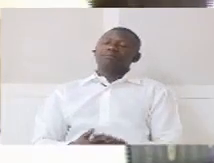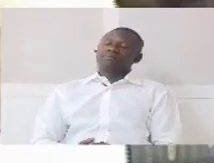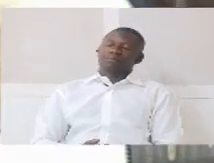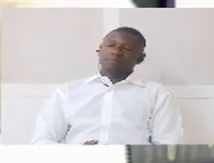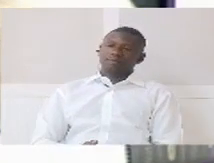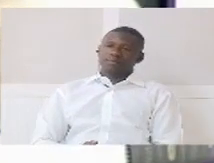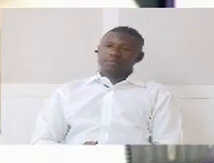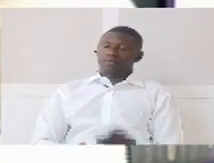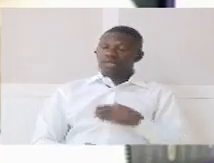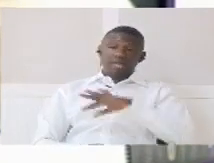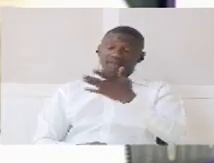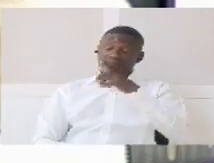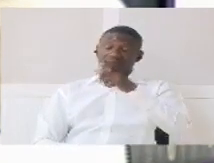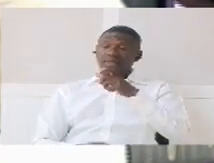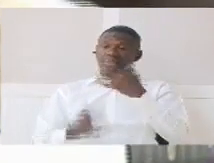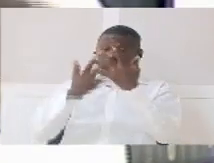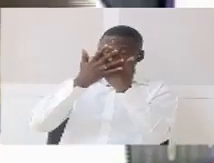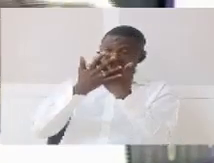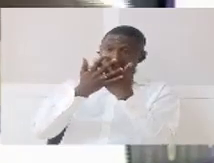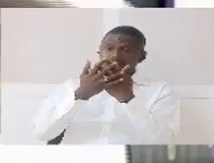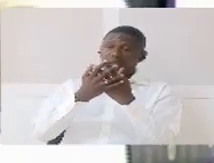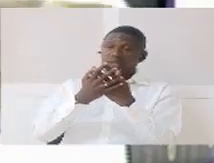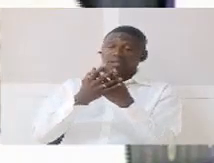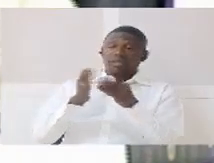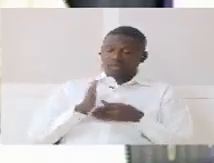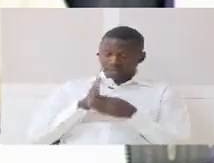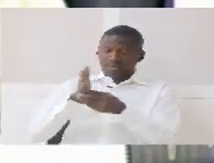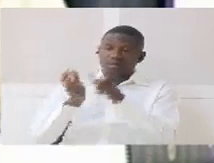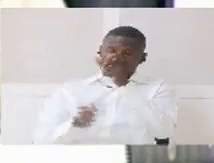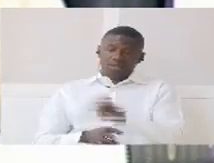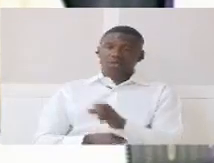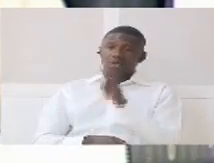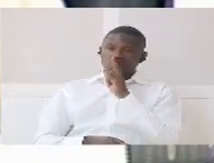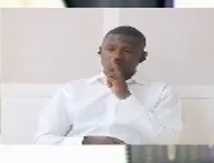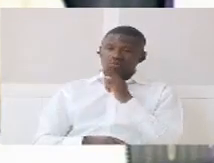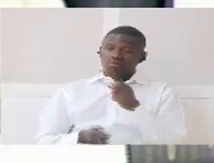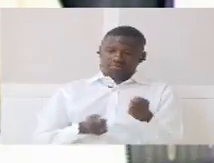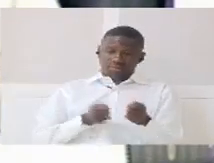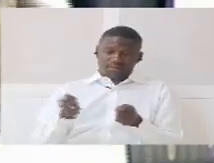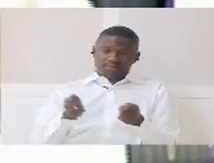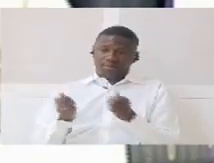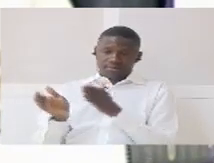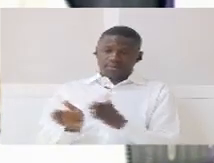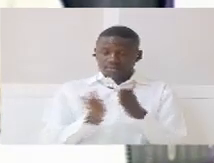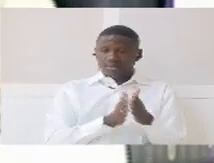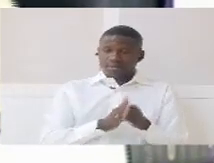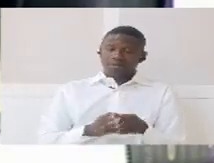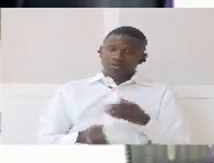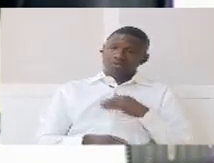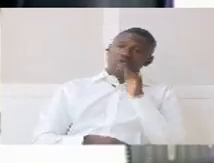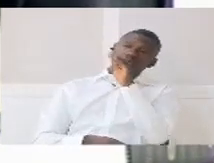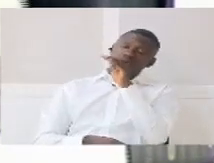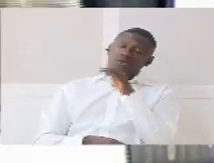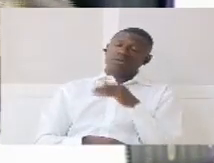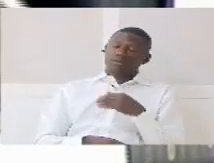Mess boy will be there. There is a mess boy. Minke coordination of cell. Who does the coordination within the cell? There is a mess boy call. You would